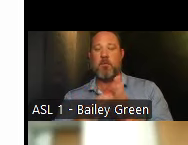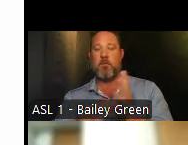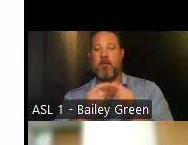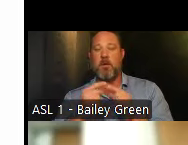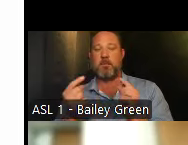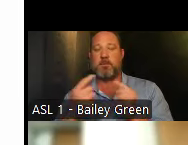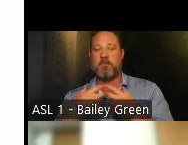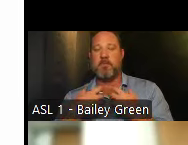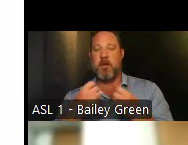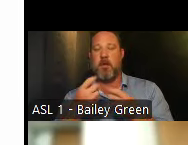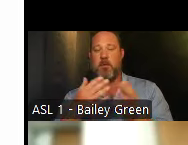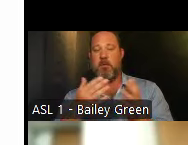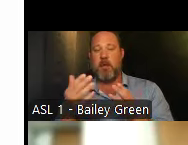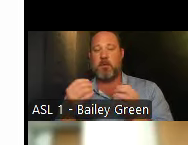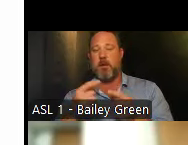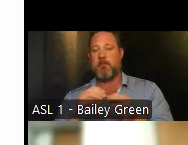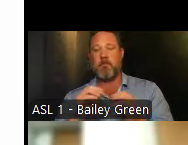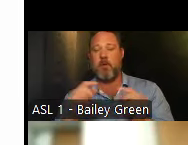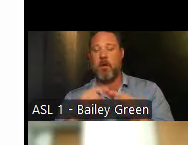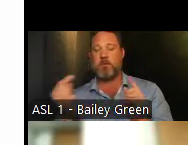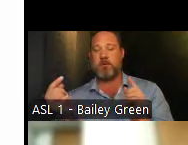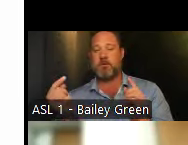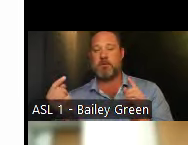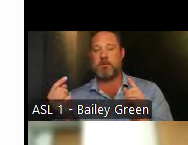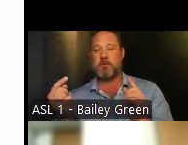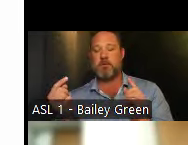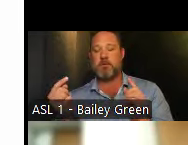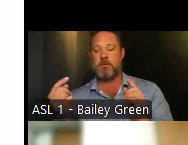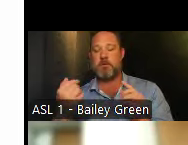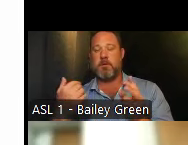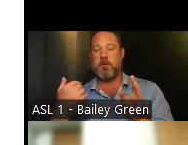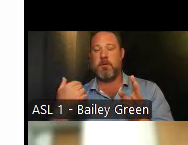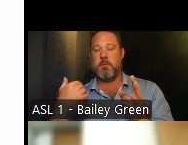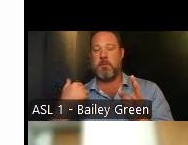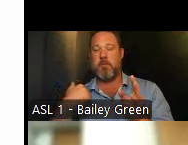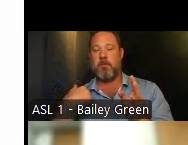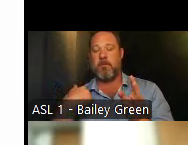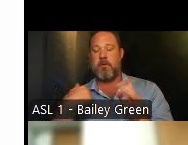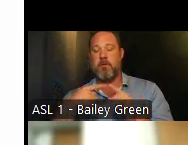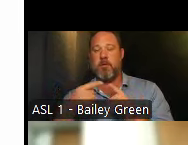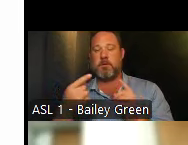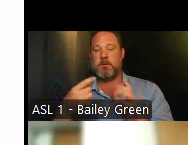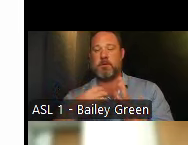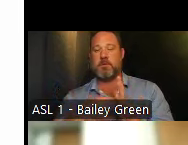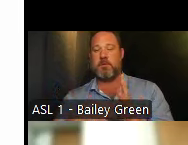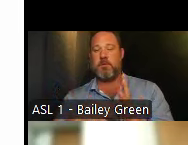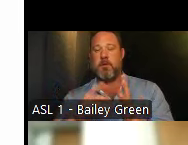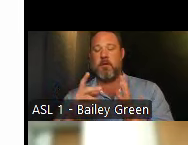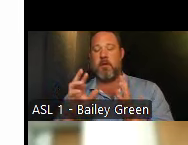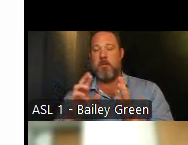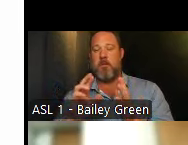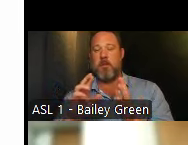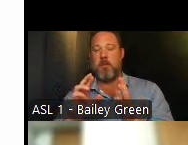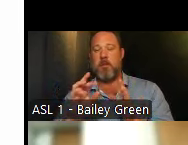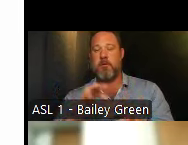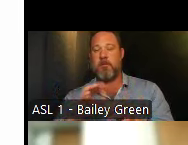from local health plans. It now has no opposition at all. Before the opposition was removed, the Republican caucus largely